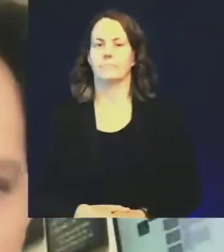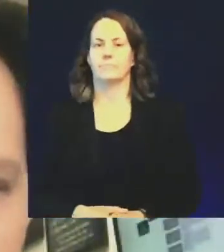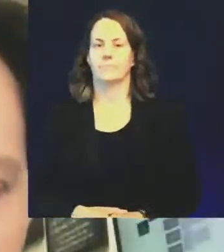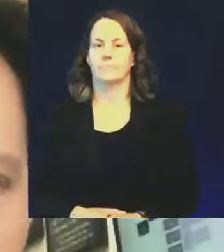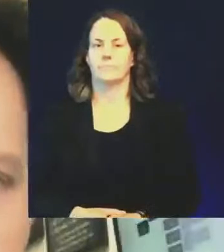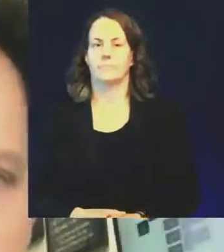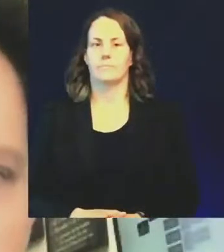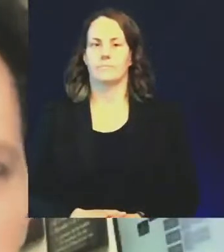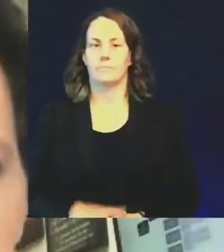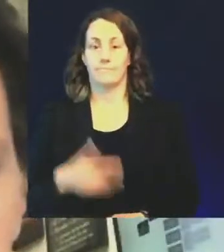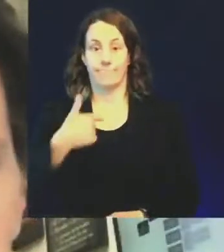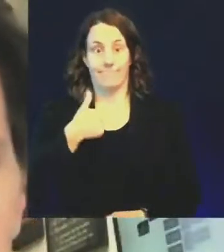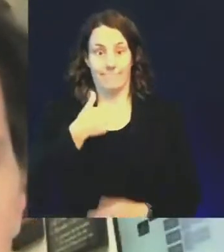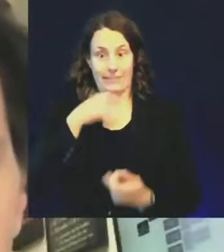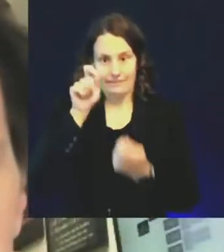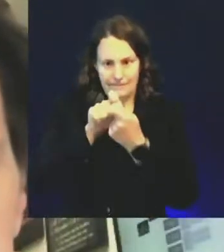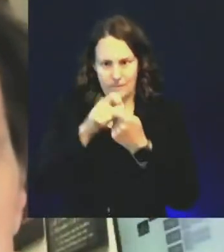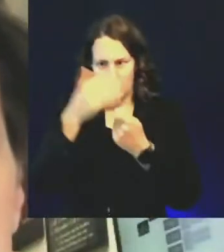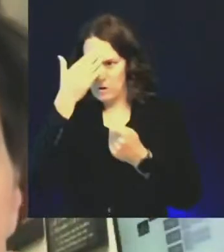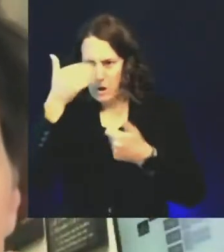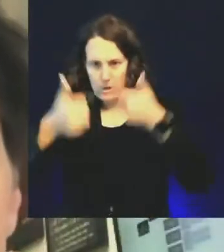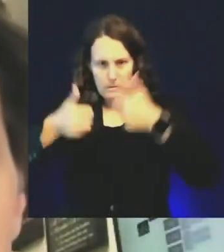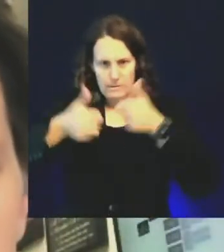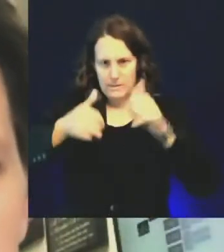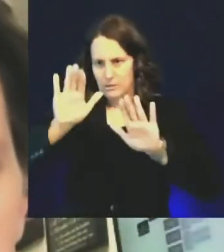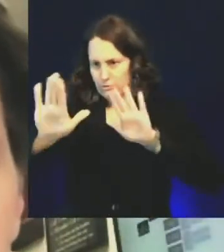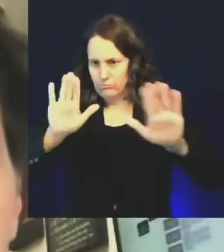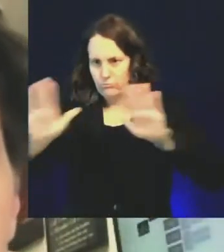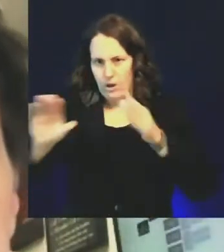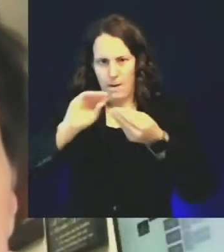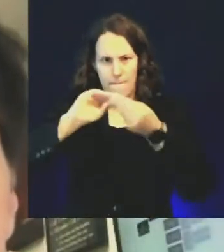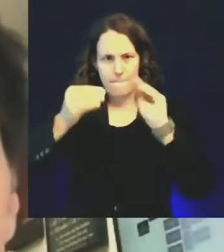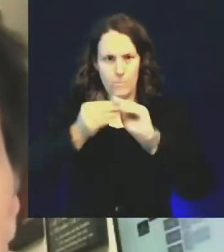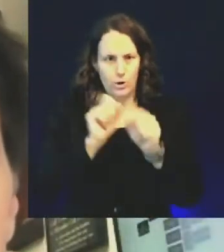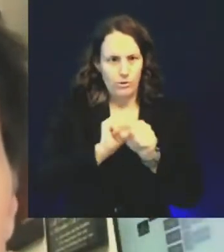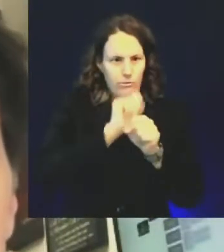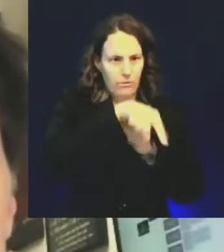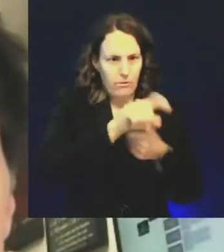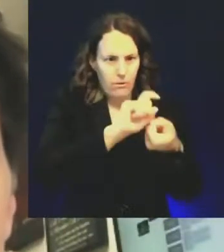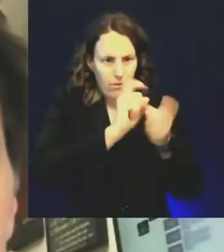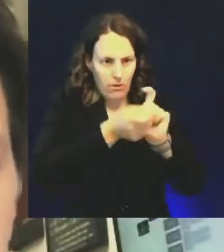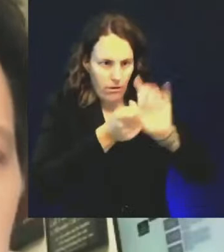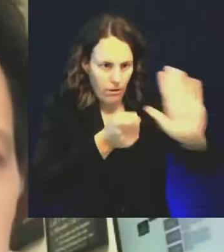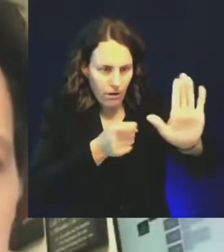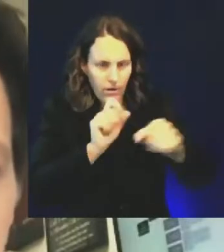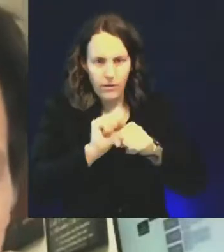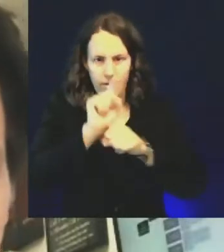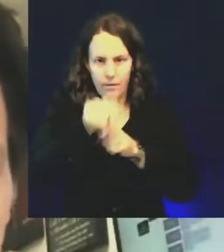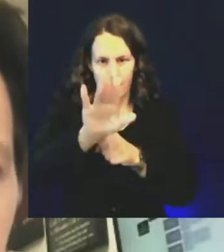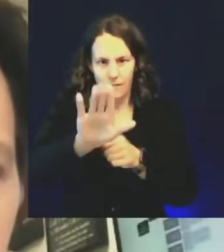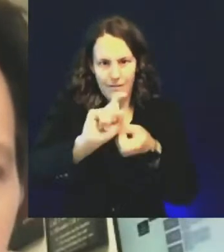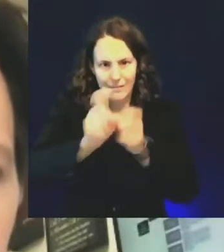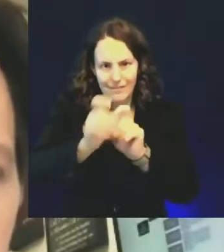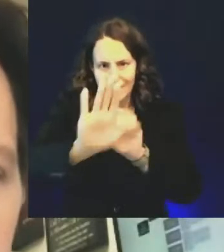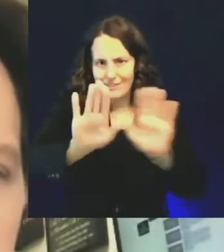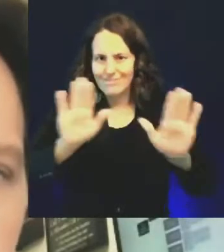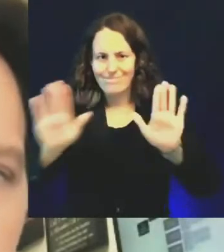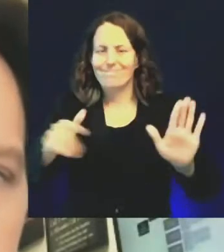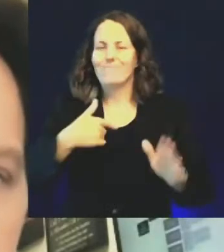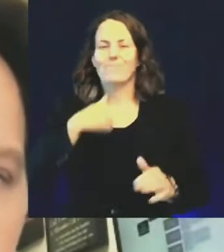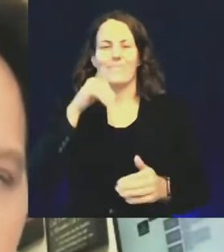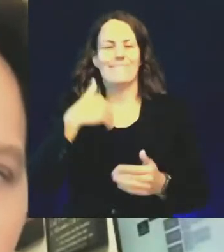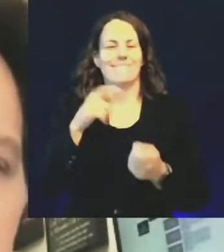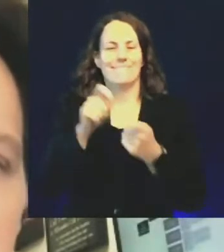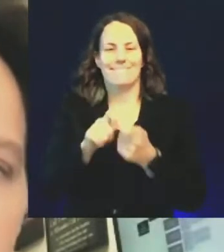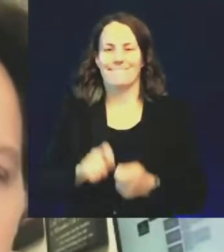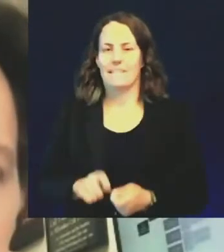As we described before, our system for identifying variants relies on a